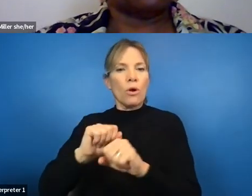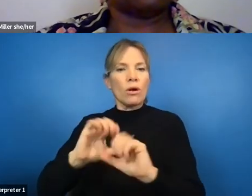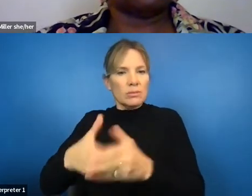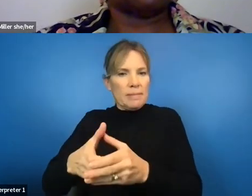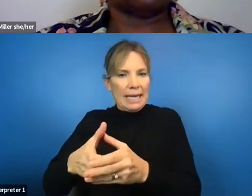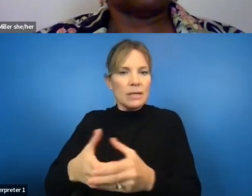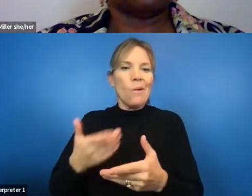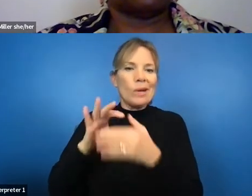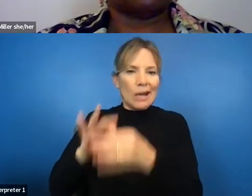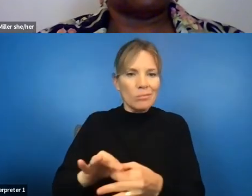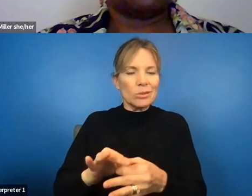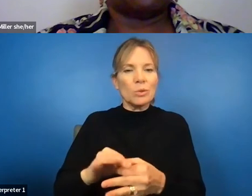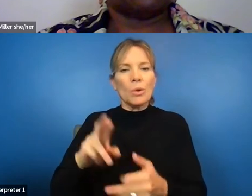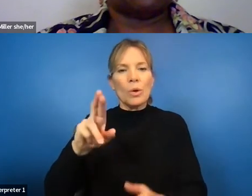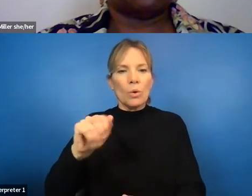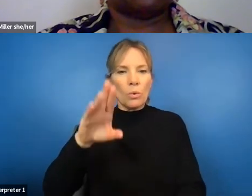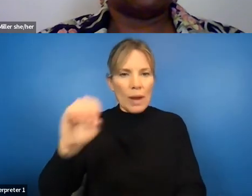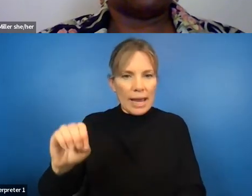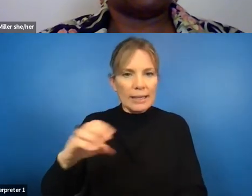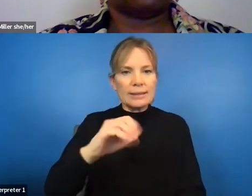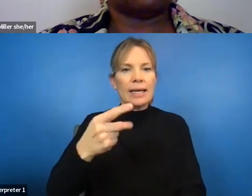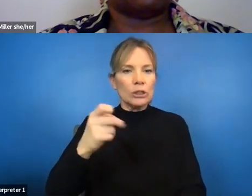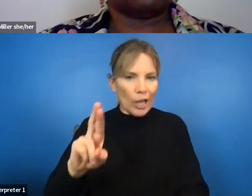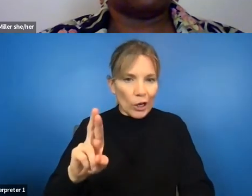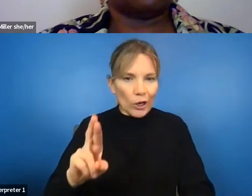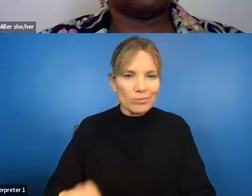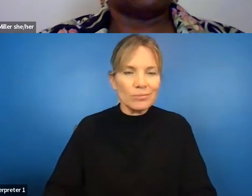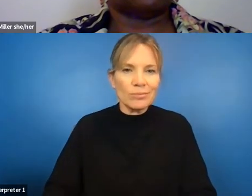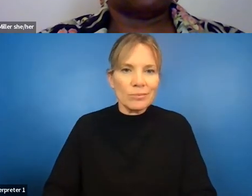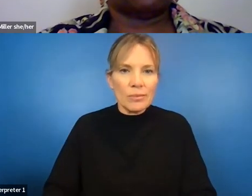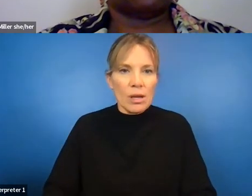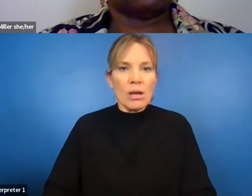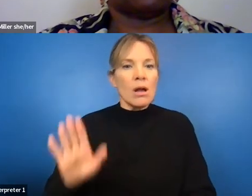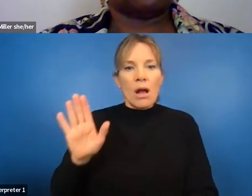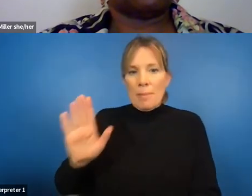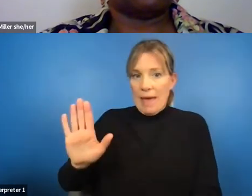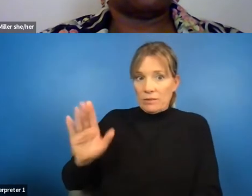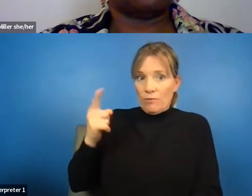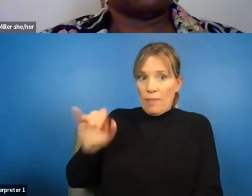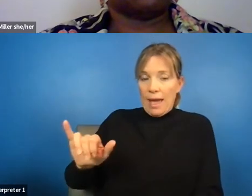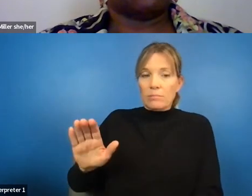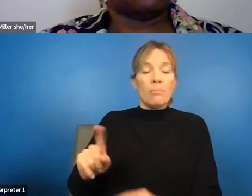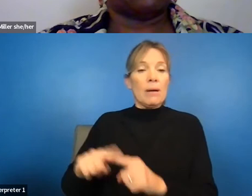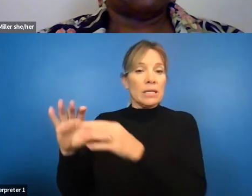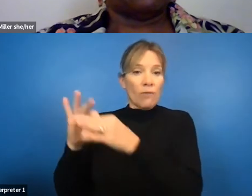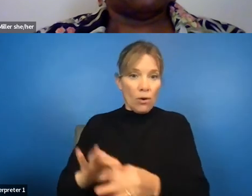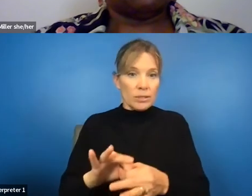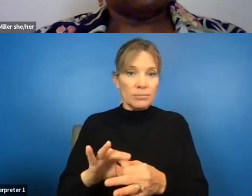when it comes to race and gender. Now, so that's on that front. in terms